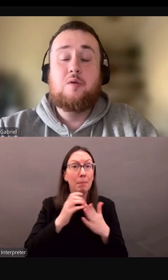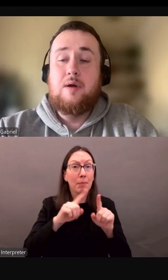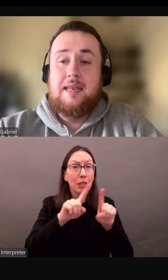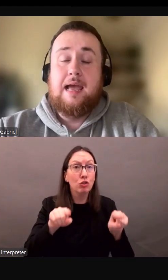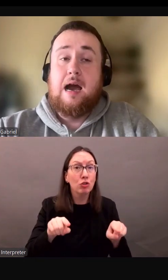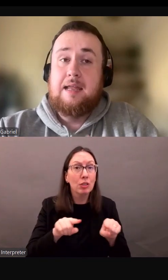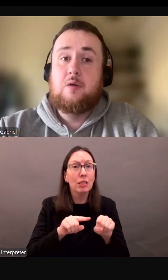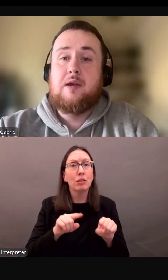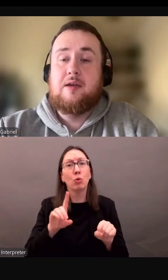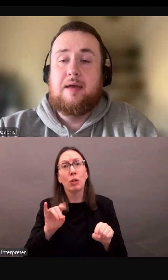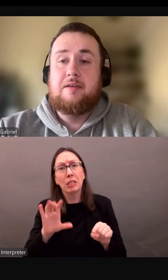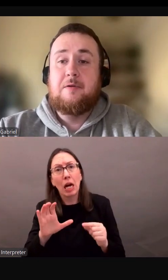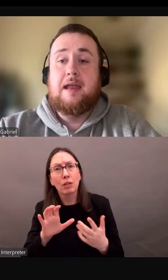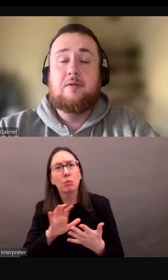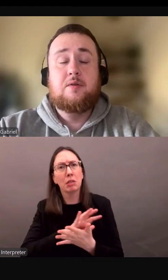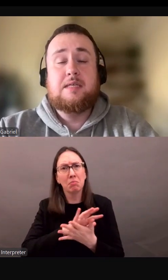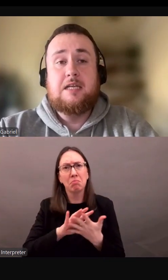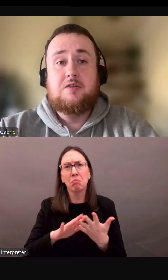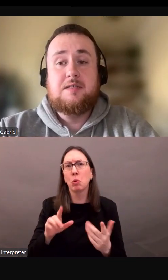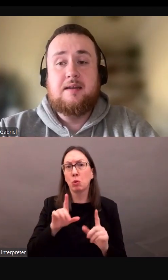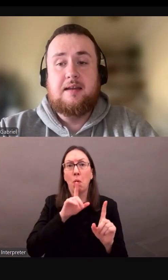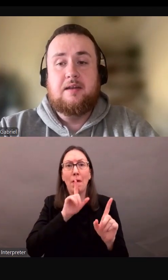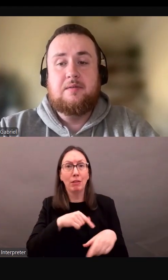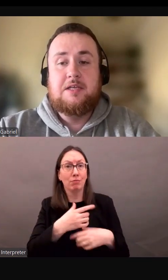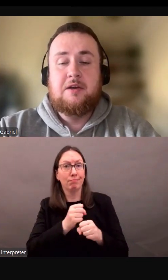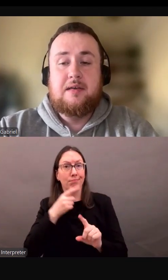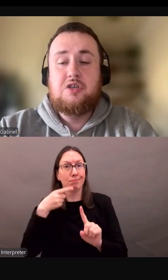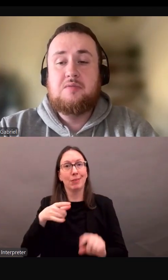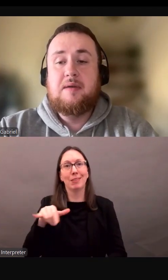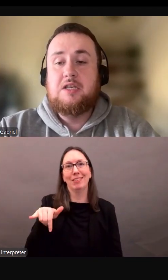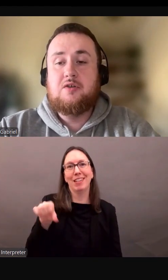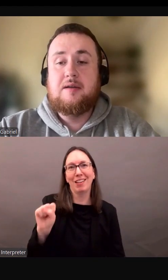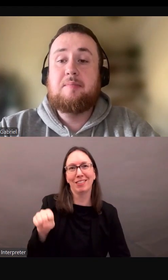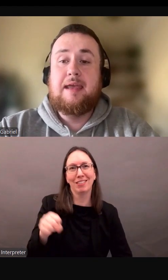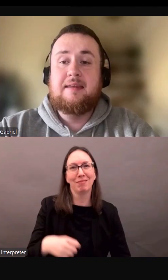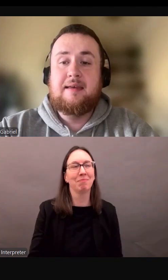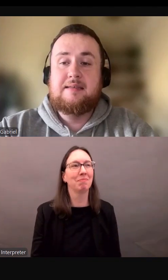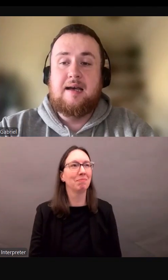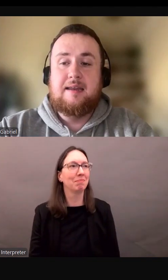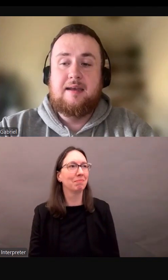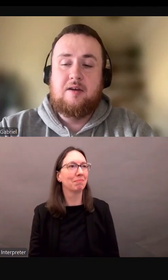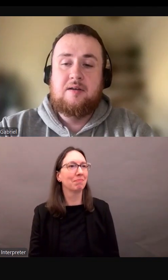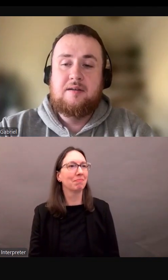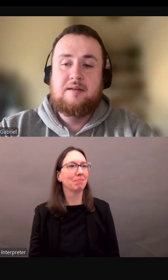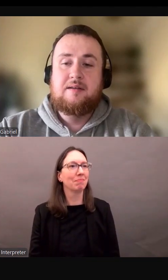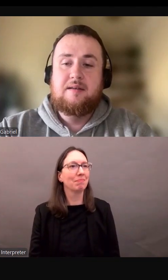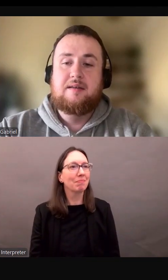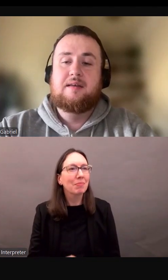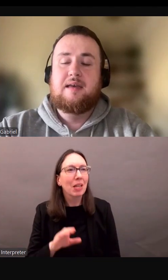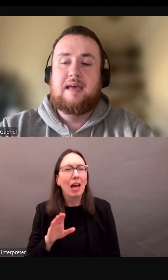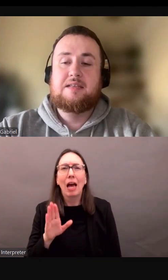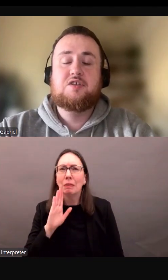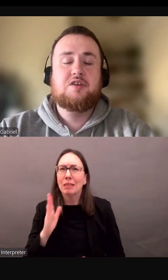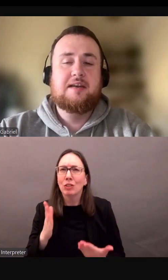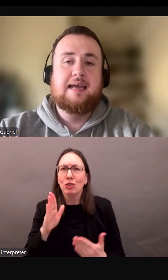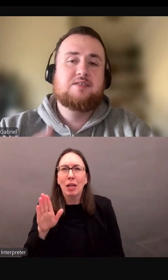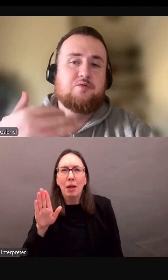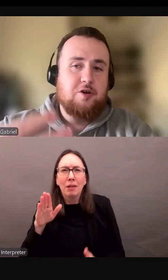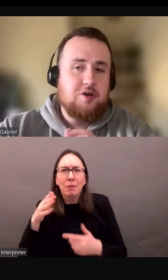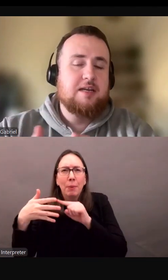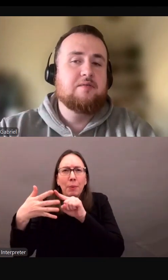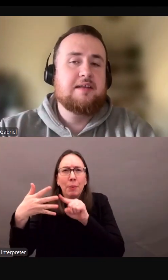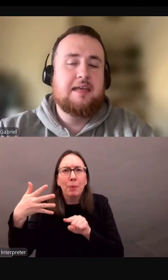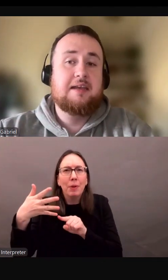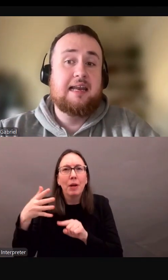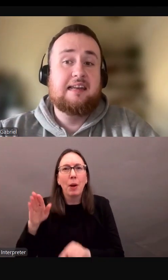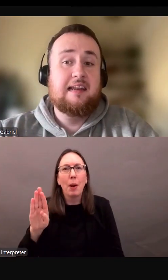The one thing I do recommend for anyone who's interested on that feature is just make sure the beta is on here. It's just our next